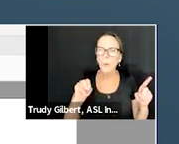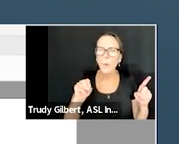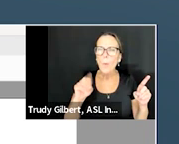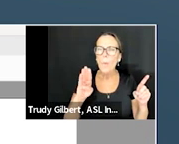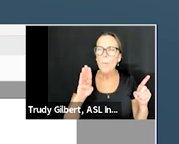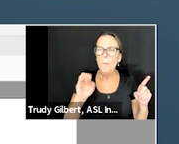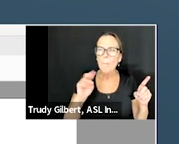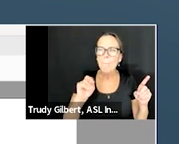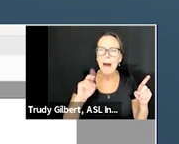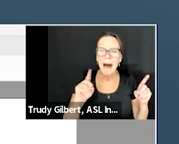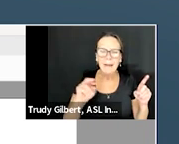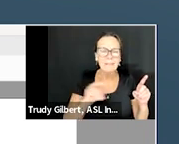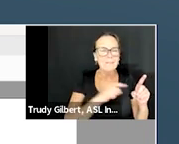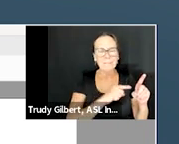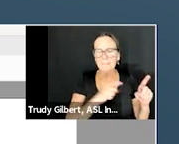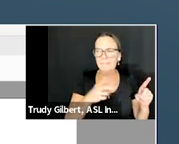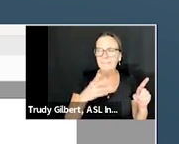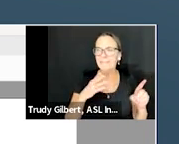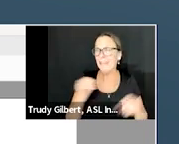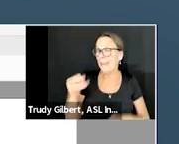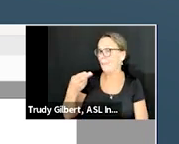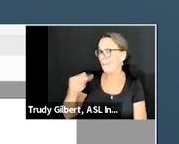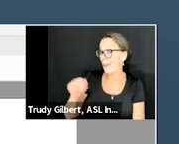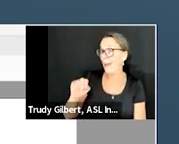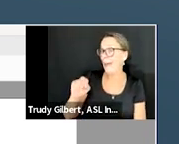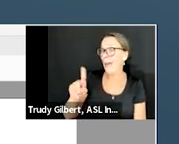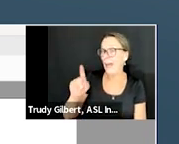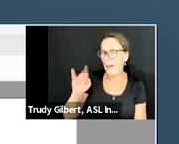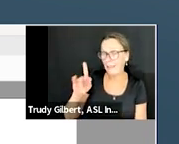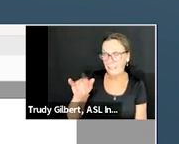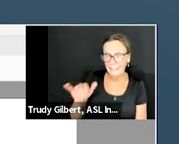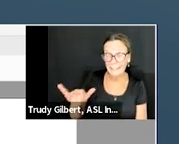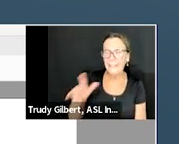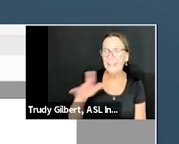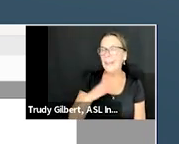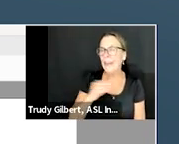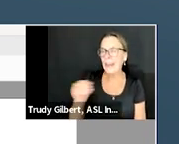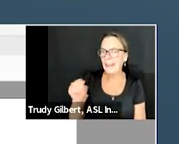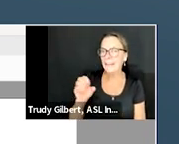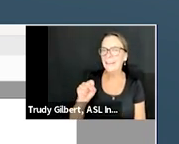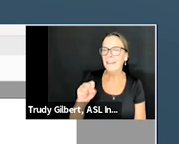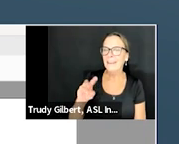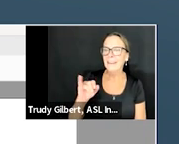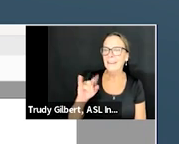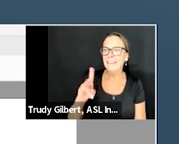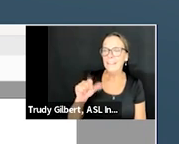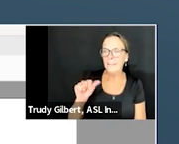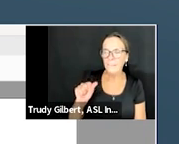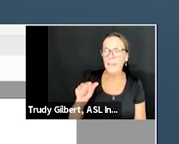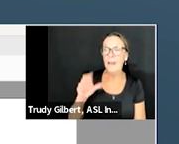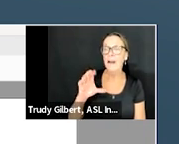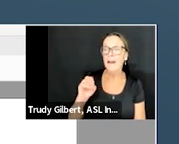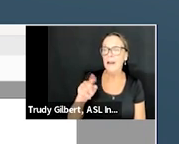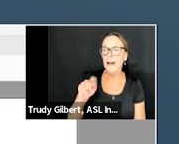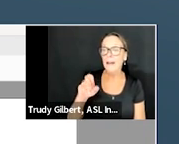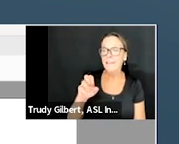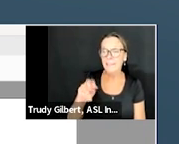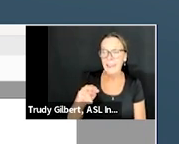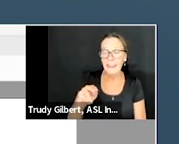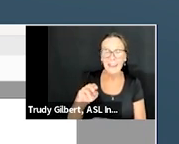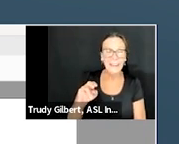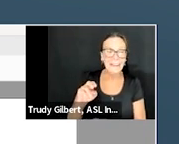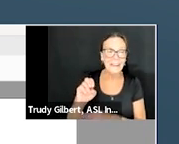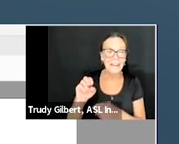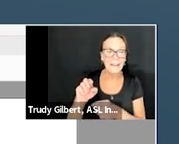In Hadley, there's the Fort River Accessible Trail at Silvio Oconte U.S. Fish and Wildlife Refuge at 69